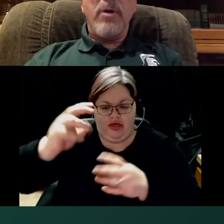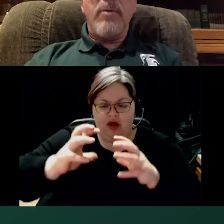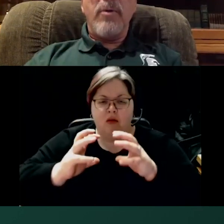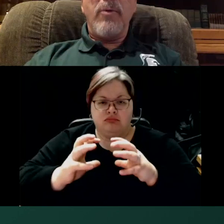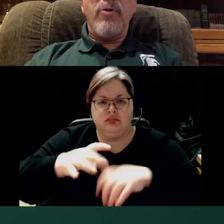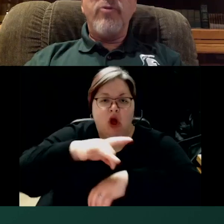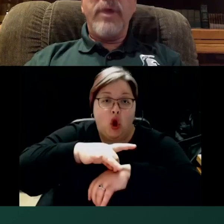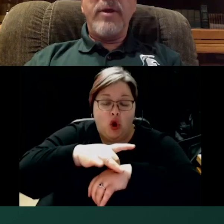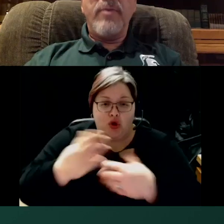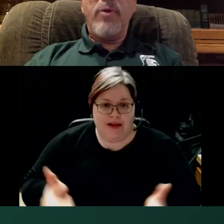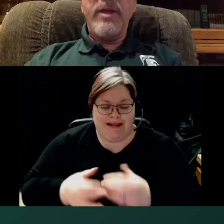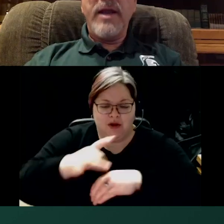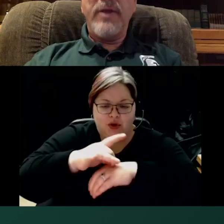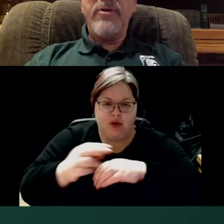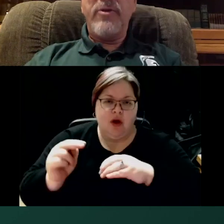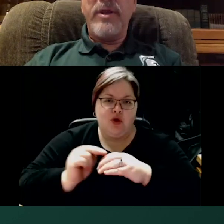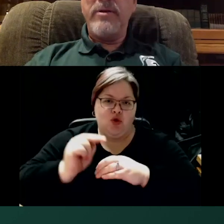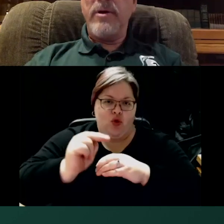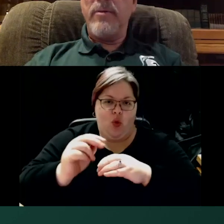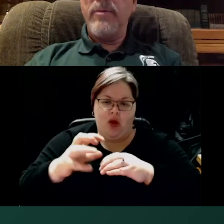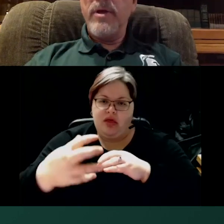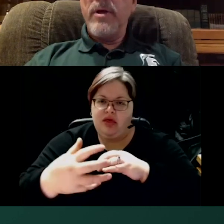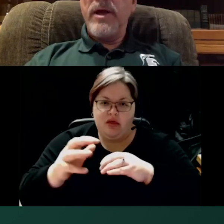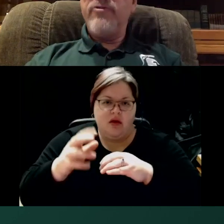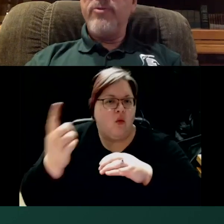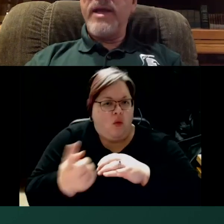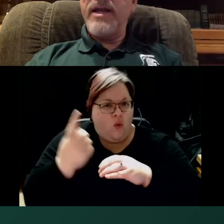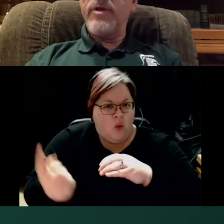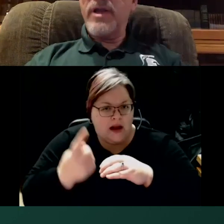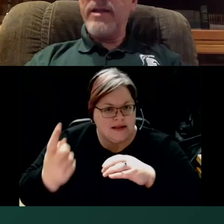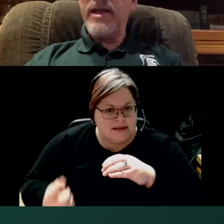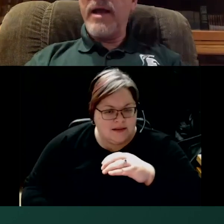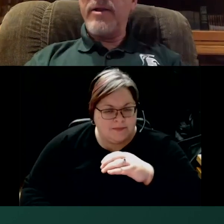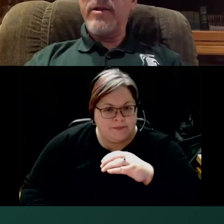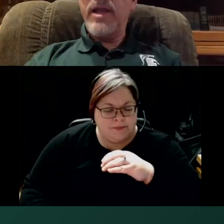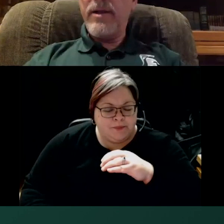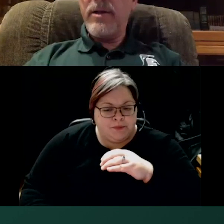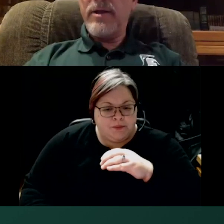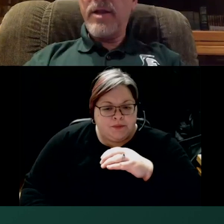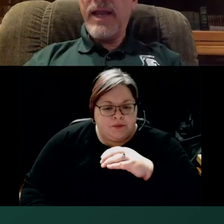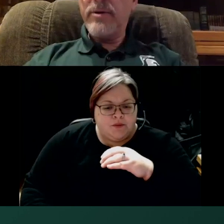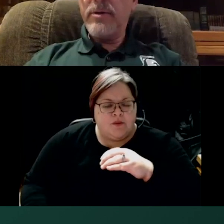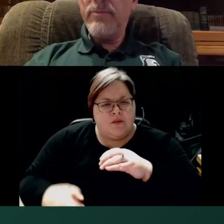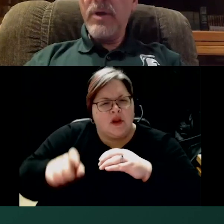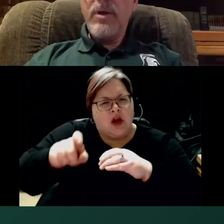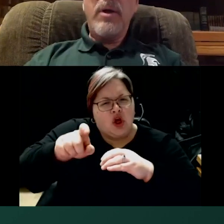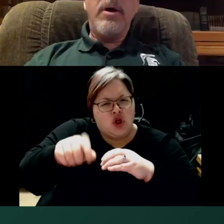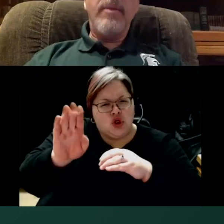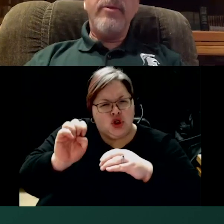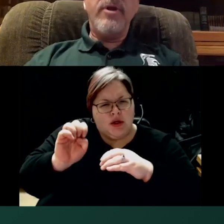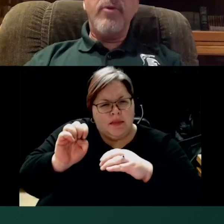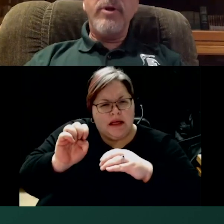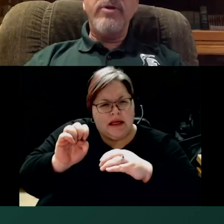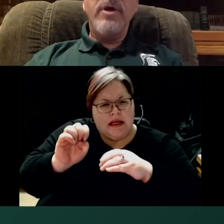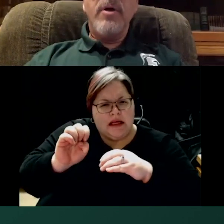now which way it's pointing. I think it should be kind of standing on its tail, on its handle